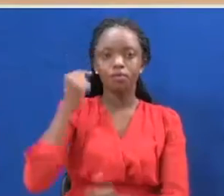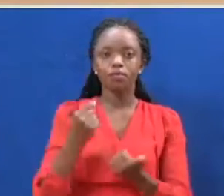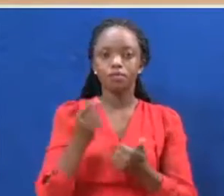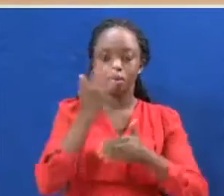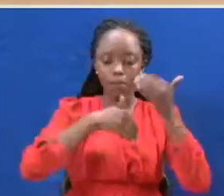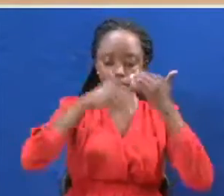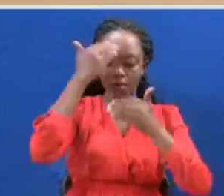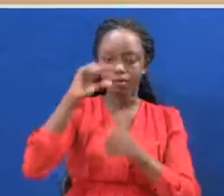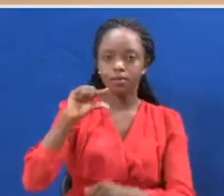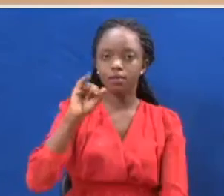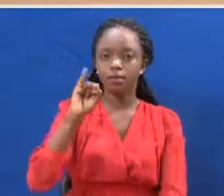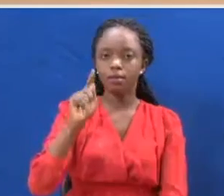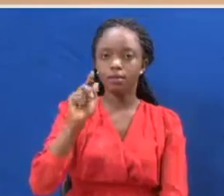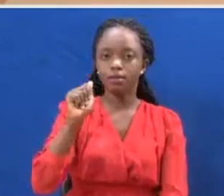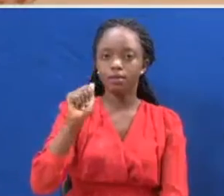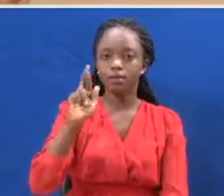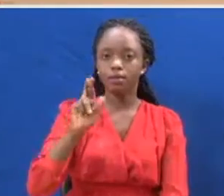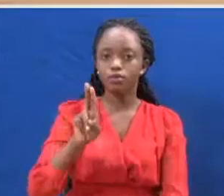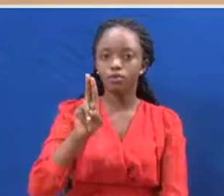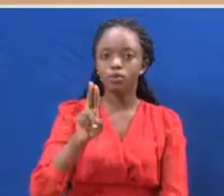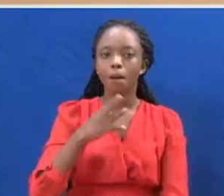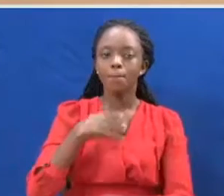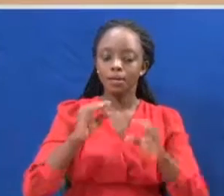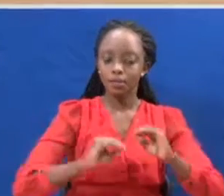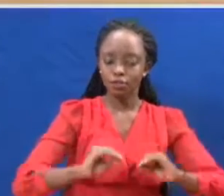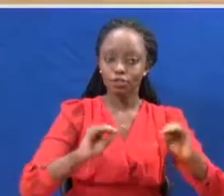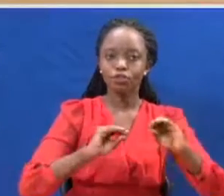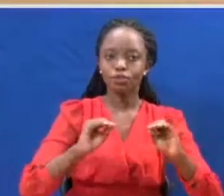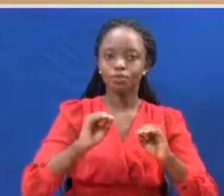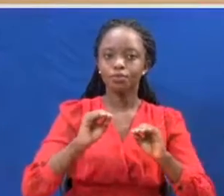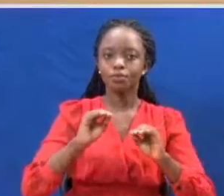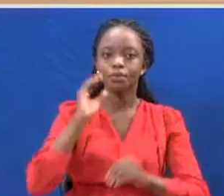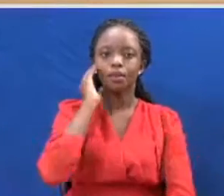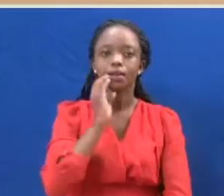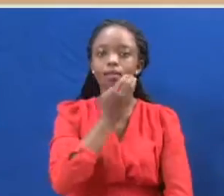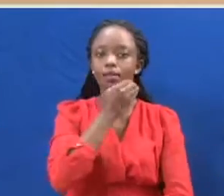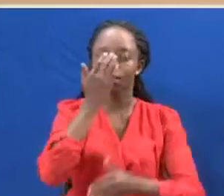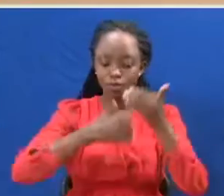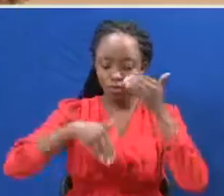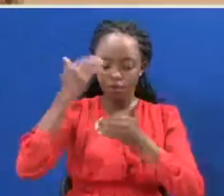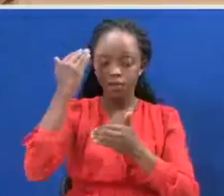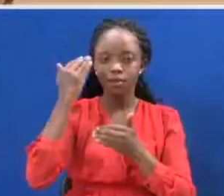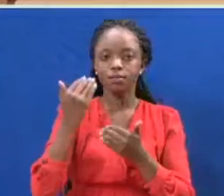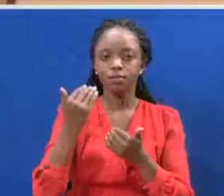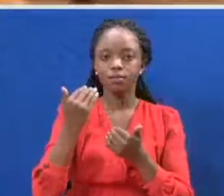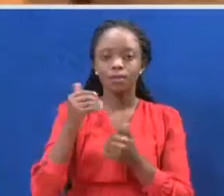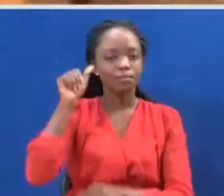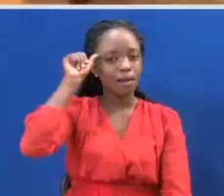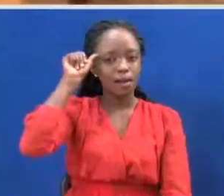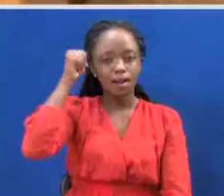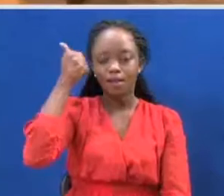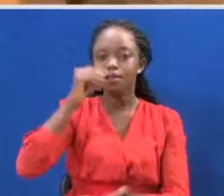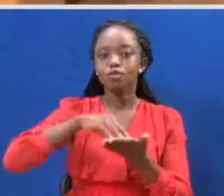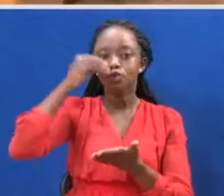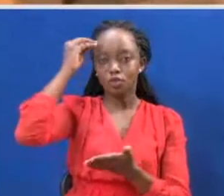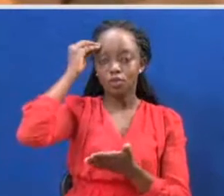Professor Gacharo, Mr. Gacharo, whatever you call it, I had taught him at Kenyatta University, one of the very brilliant students.